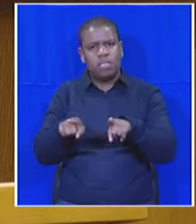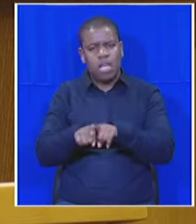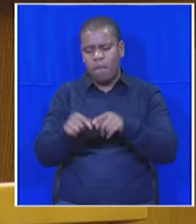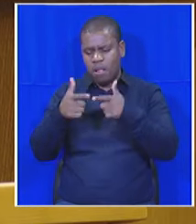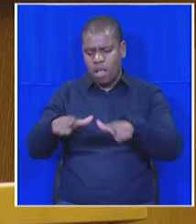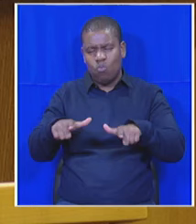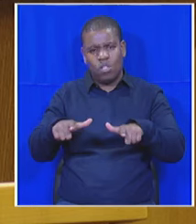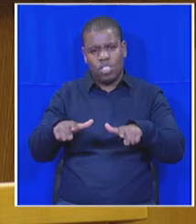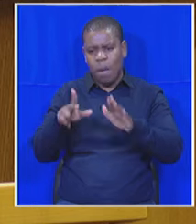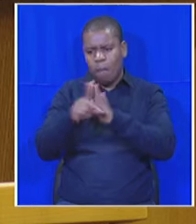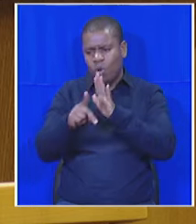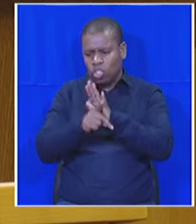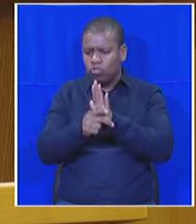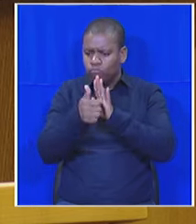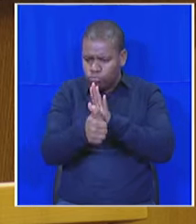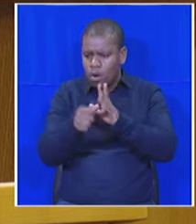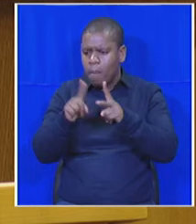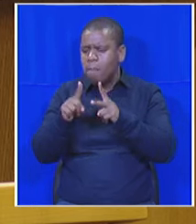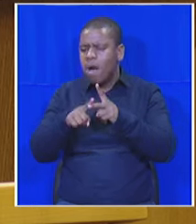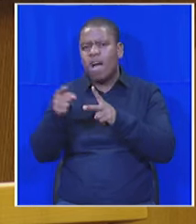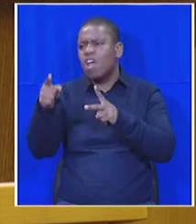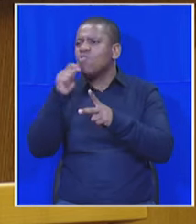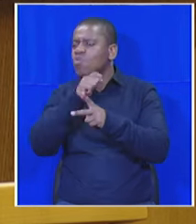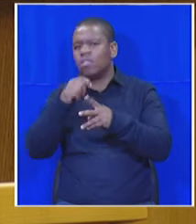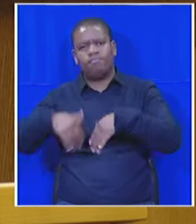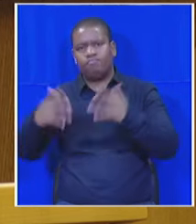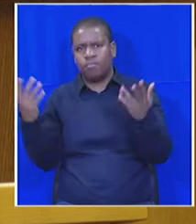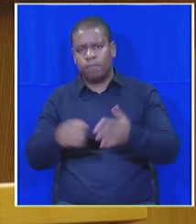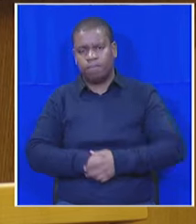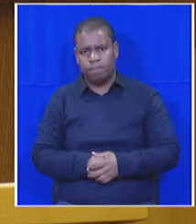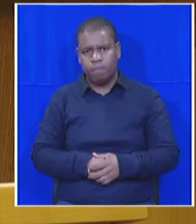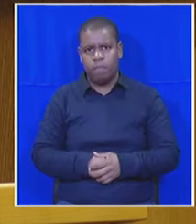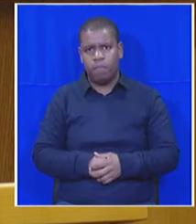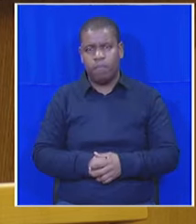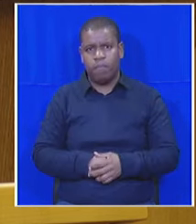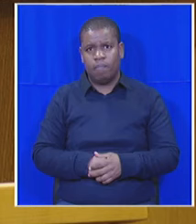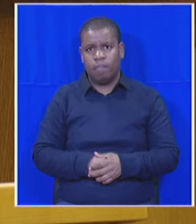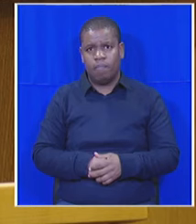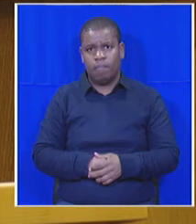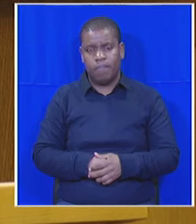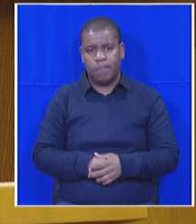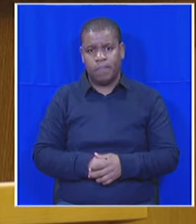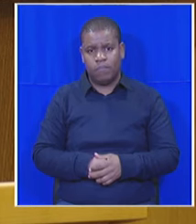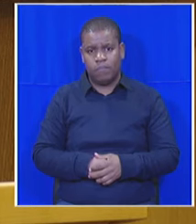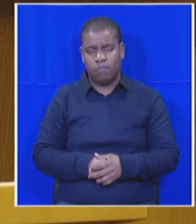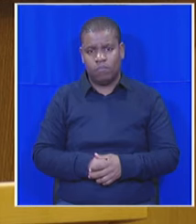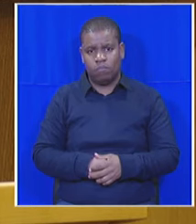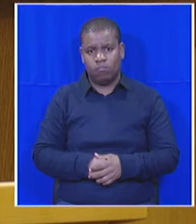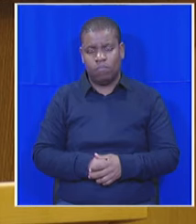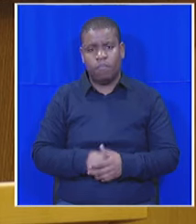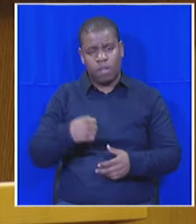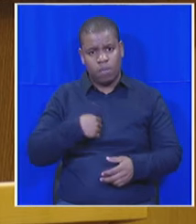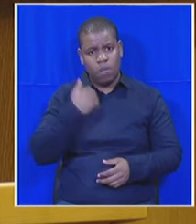language revolutions at our institutions of learning. Achtbare voorsitter, ek wil dit aan die achtbare